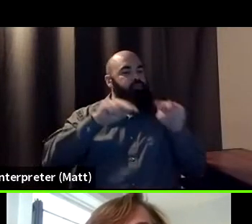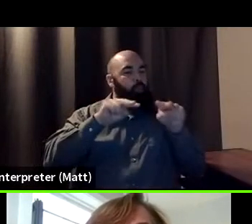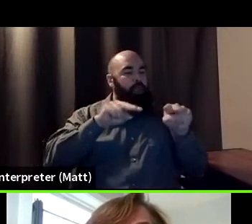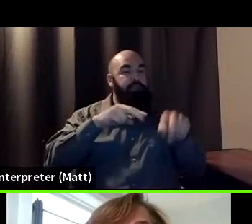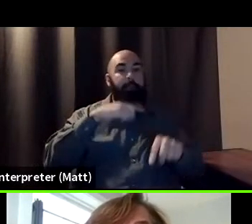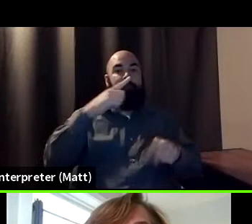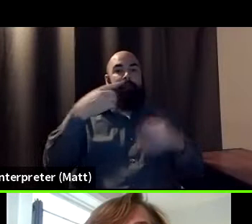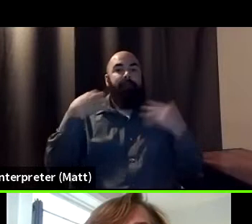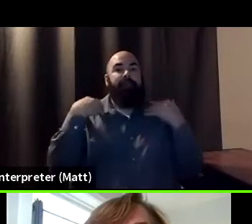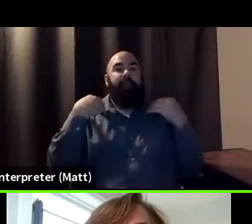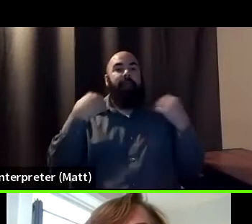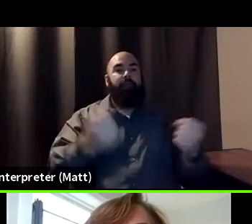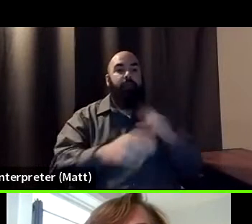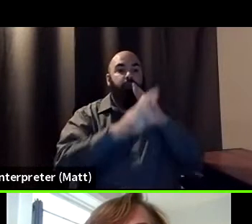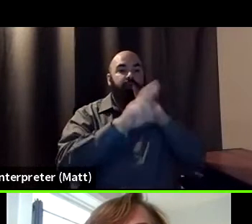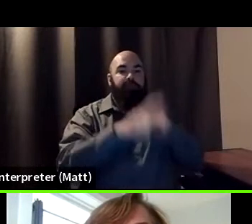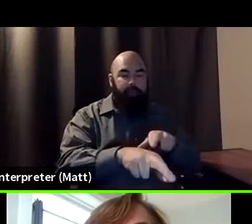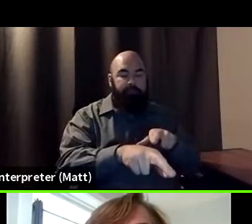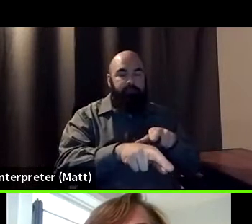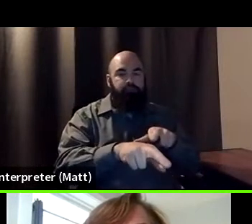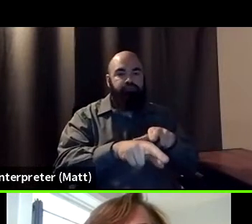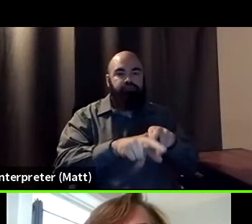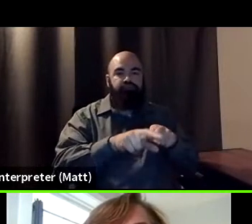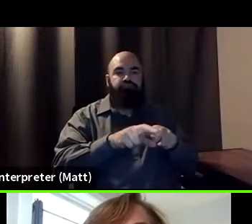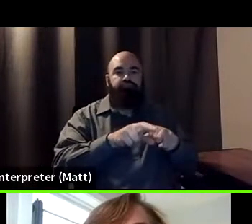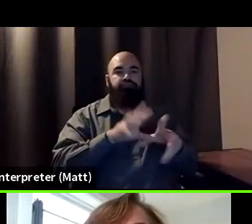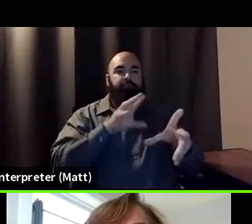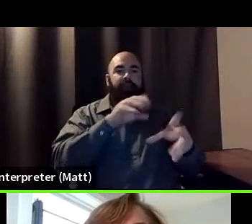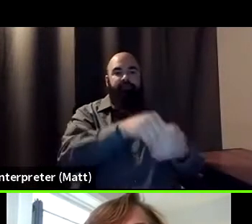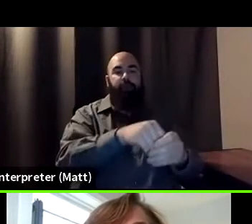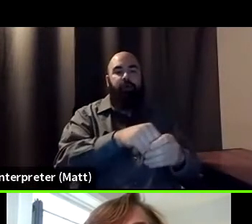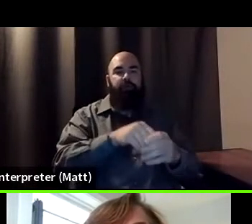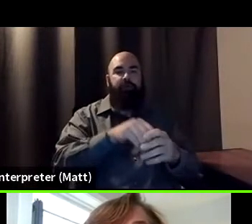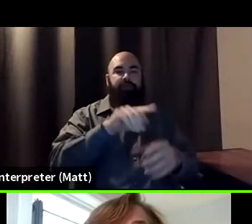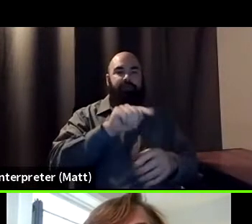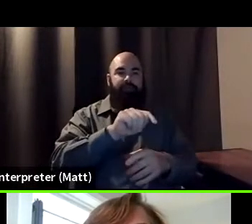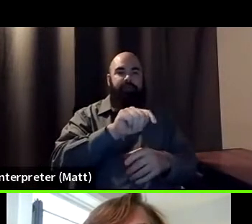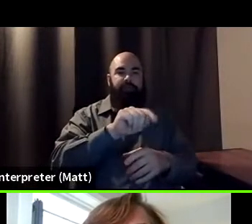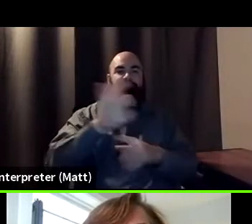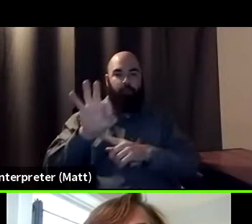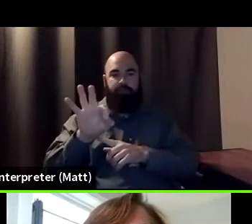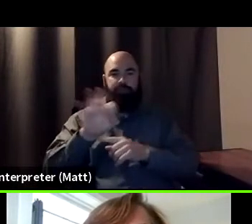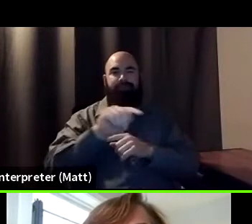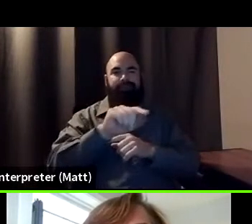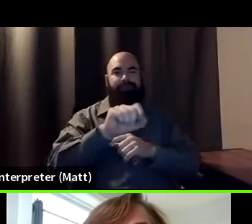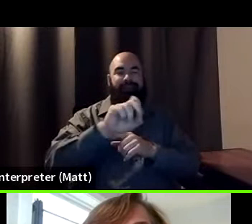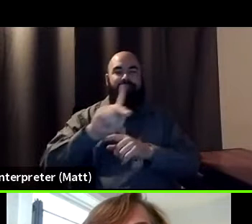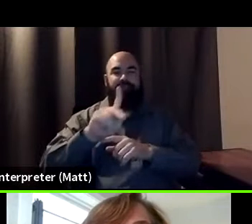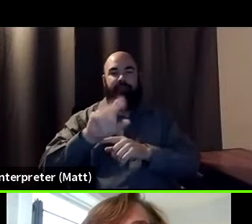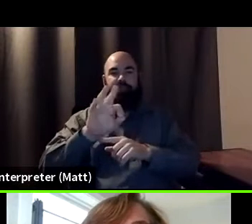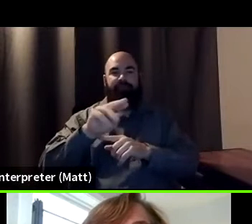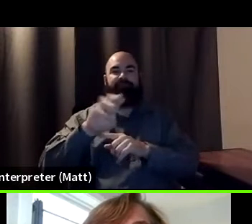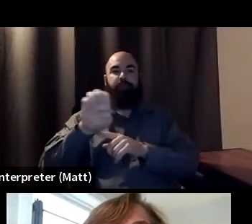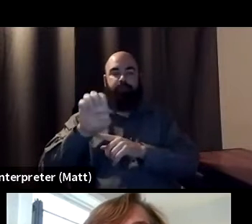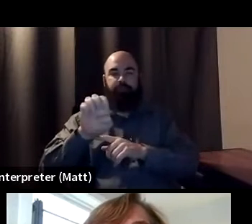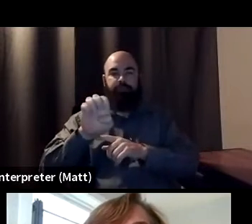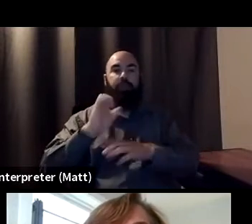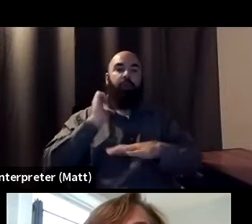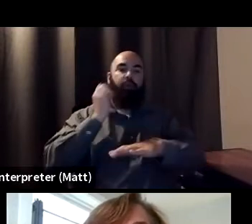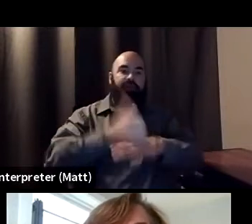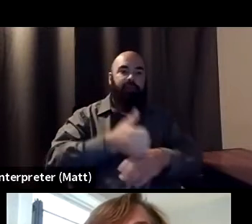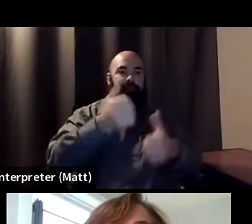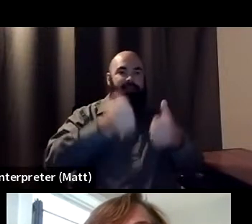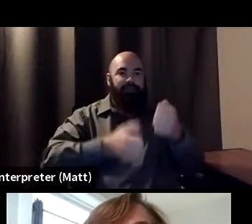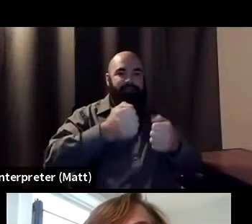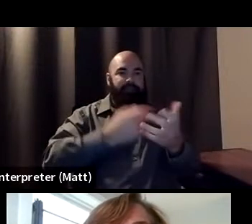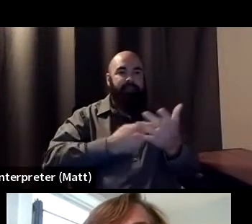response as part of the task force during this pandemic. That included first getting our testing up and going.